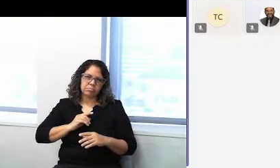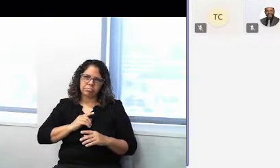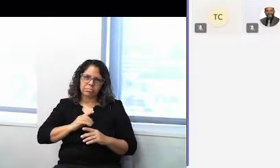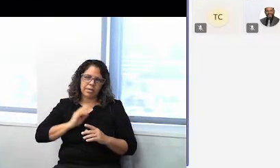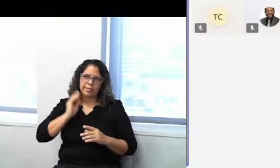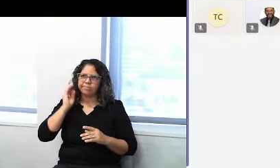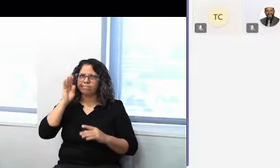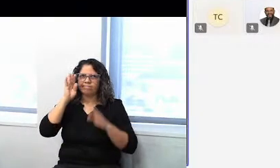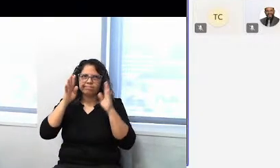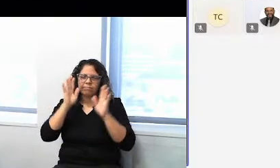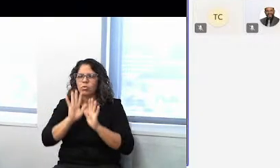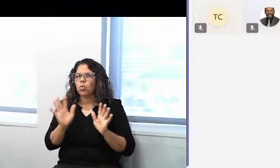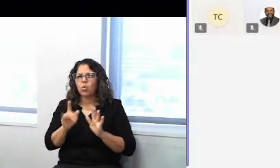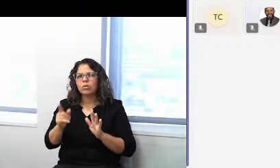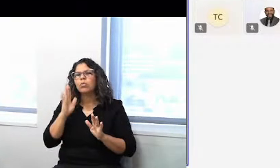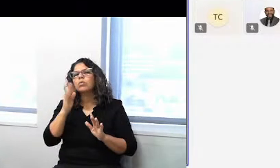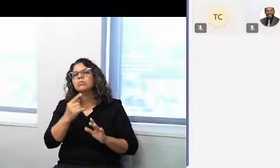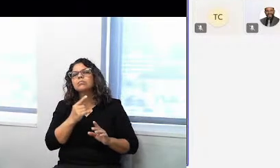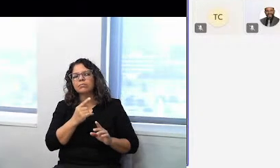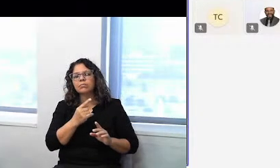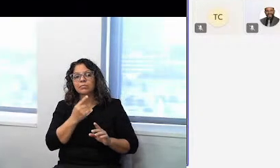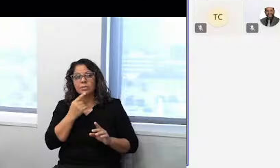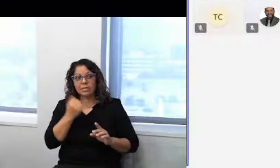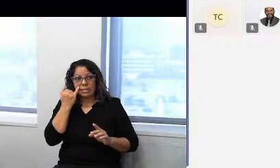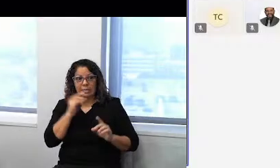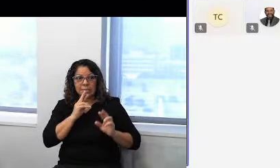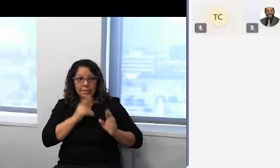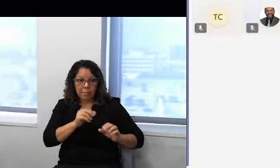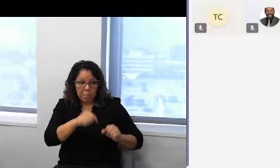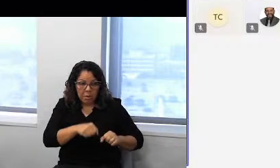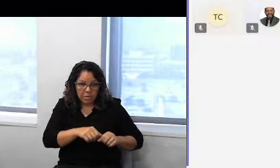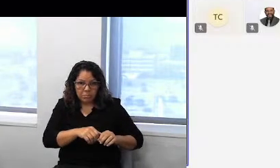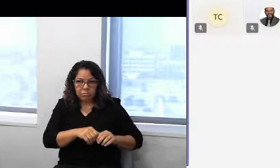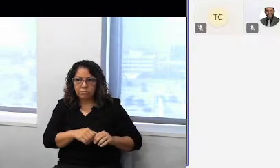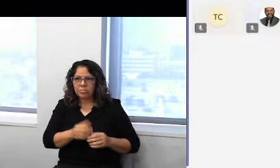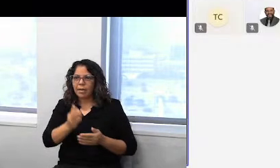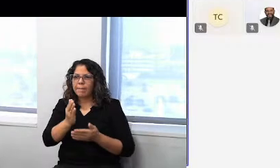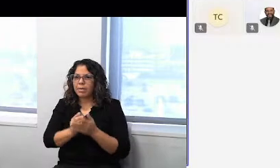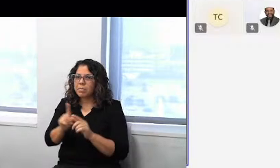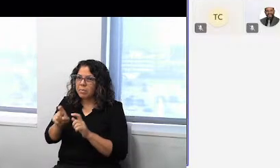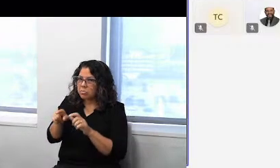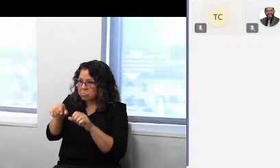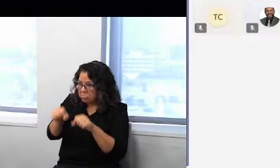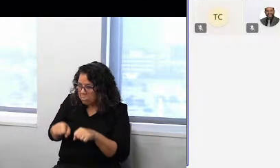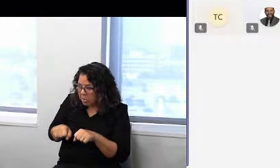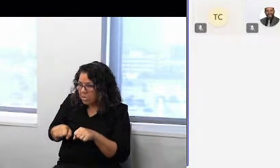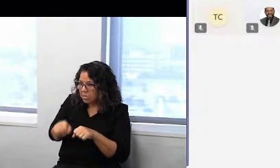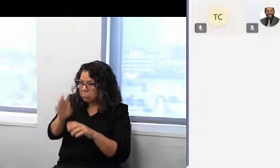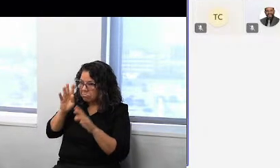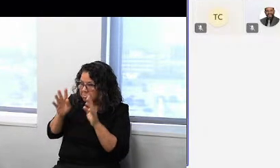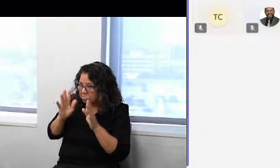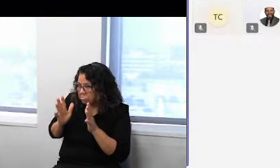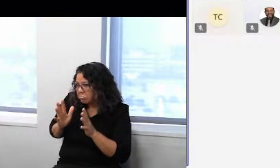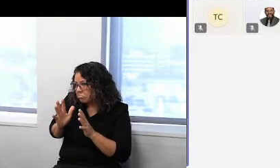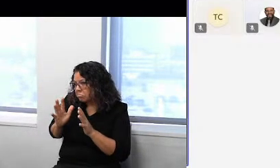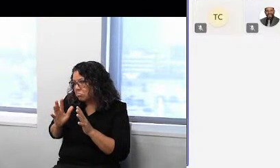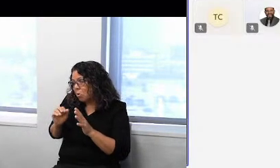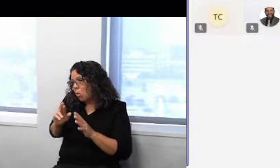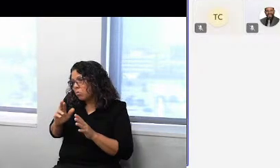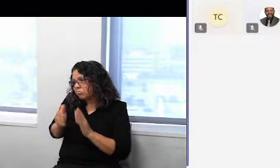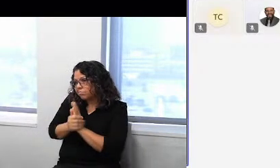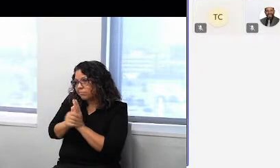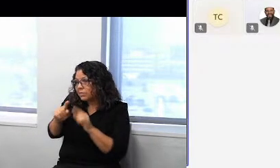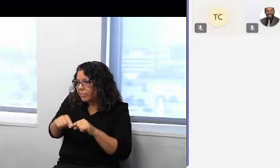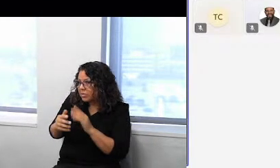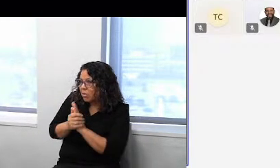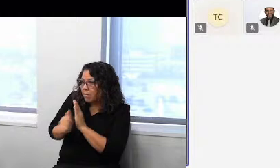answer it with speculation or you could answer it with knowledge. You just be very careful and do all you can to give us value. You with me? I